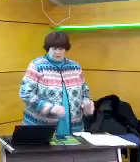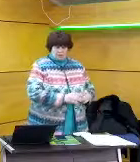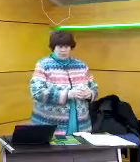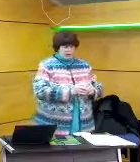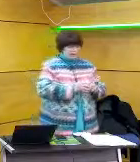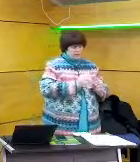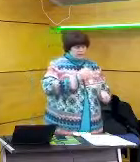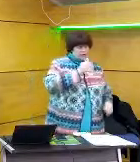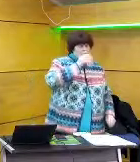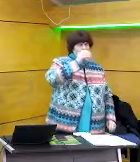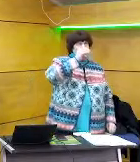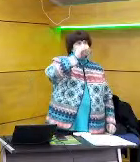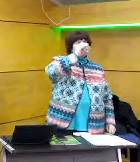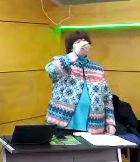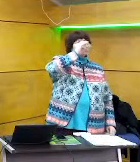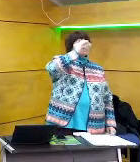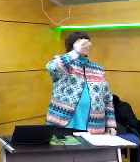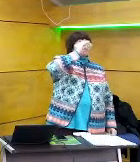So,